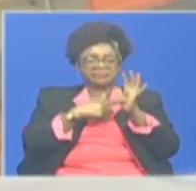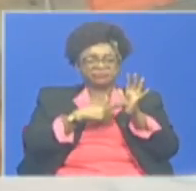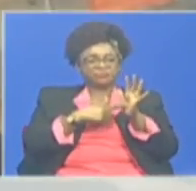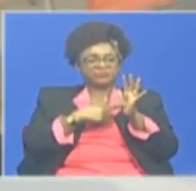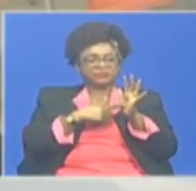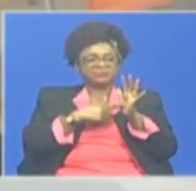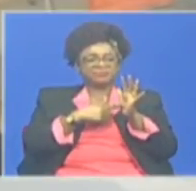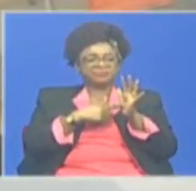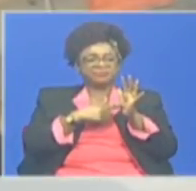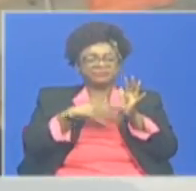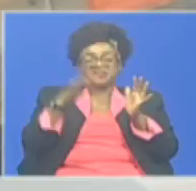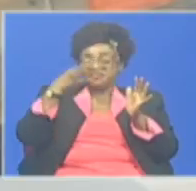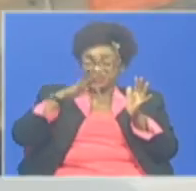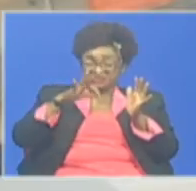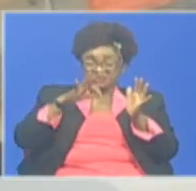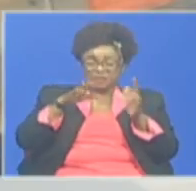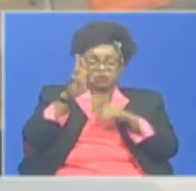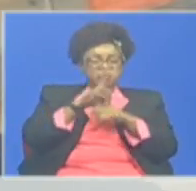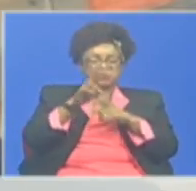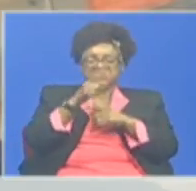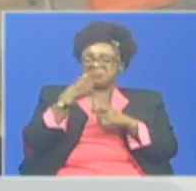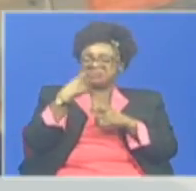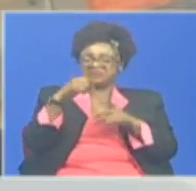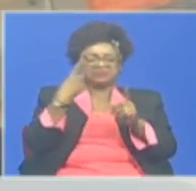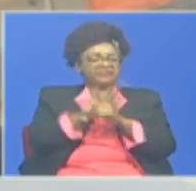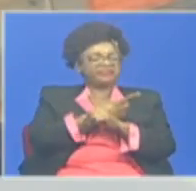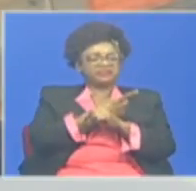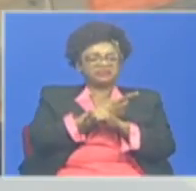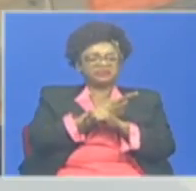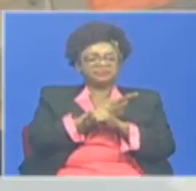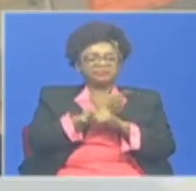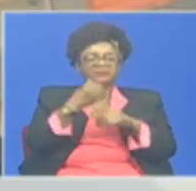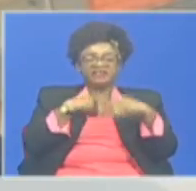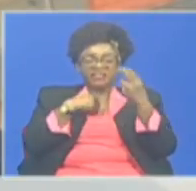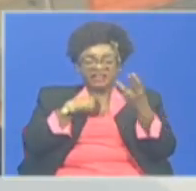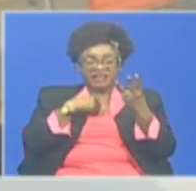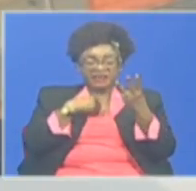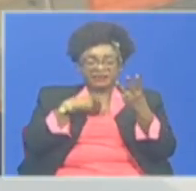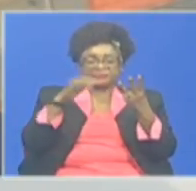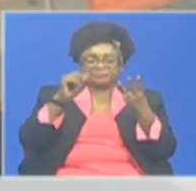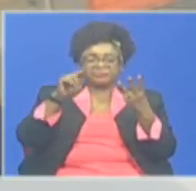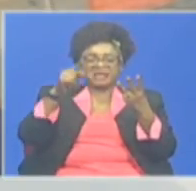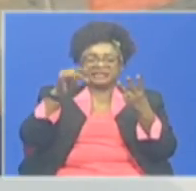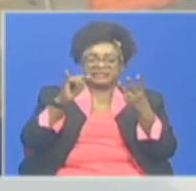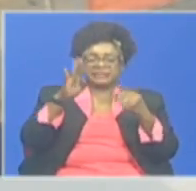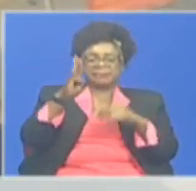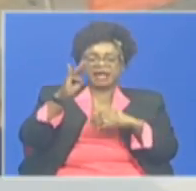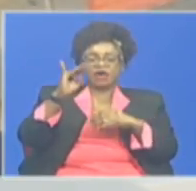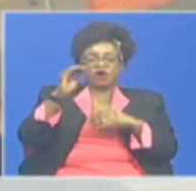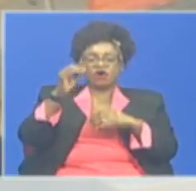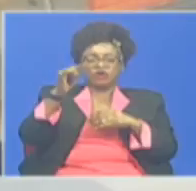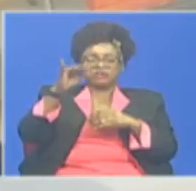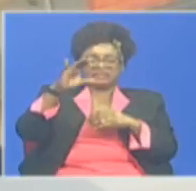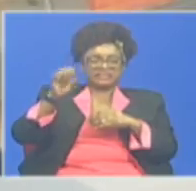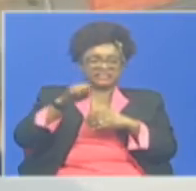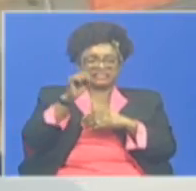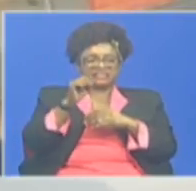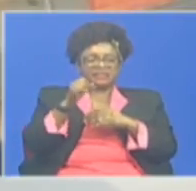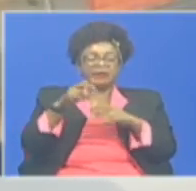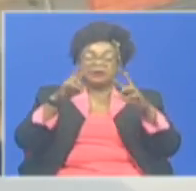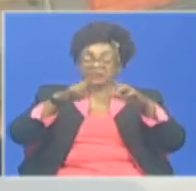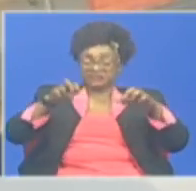using chloroquine. They have their 3 antibiotics, which they are doing a research. And there's a research which